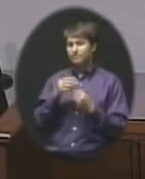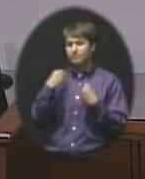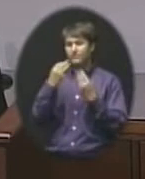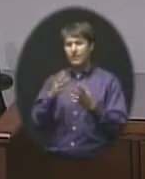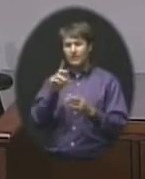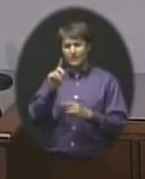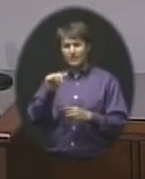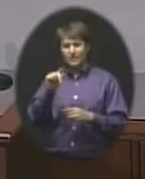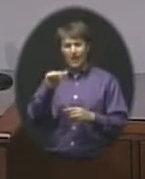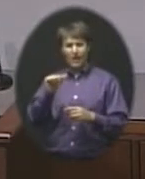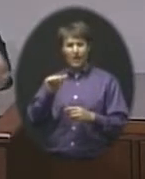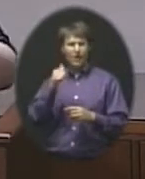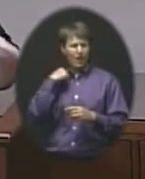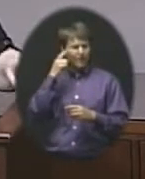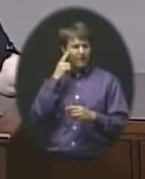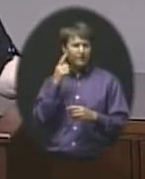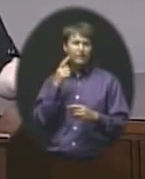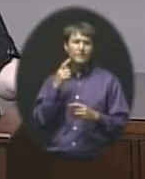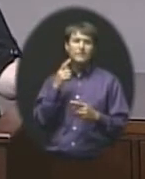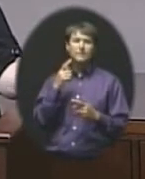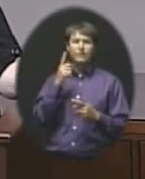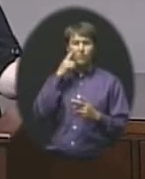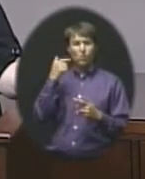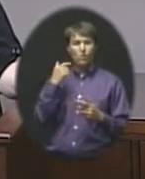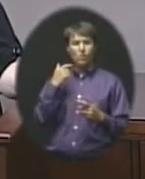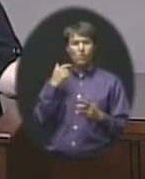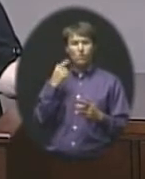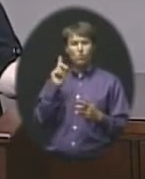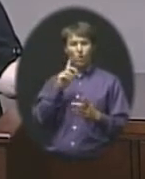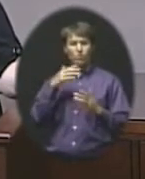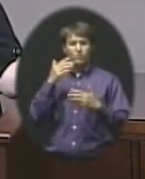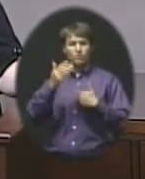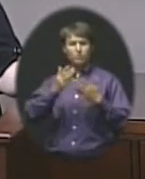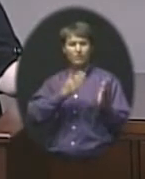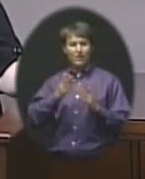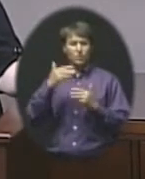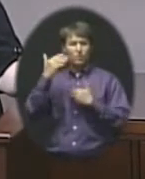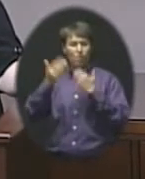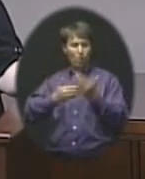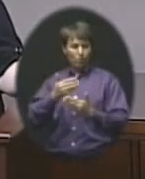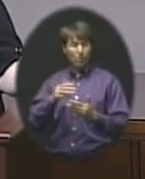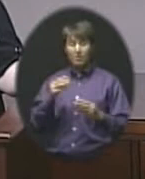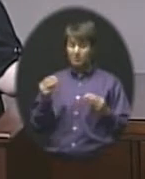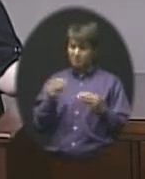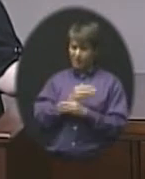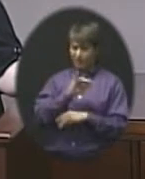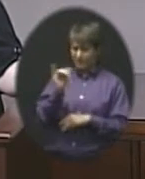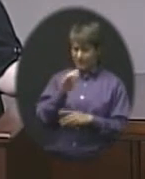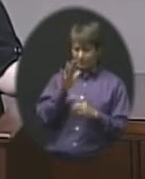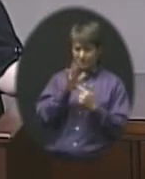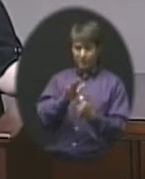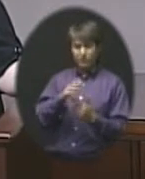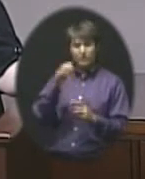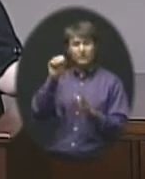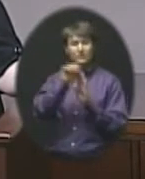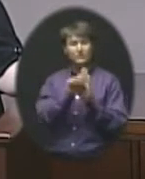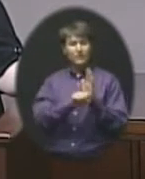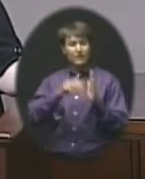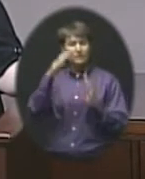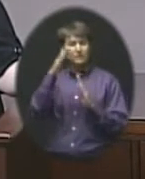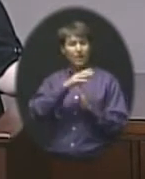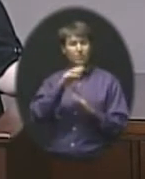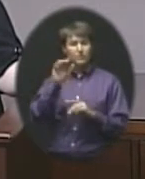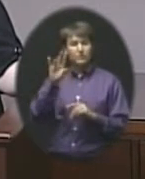little bit, I think, in terms of where we're headed with this. Math is the same example. The state's highest was a